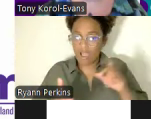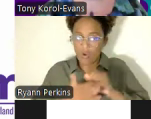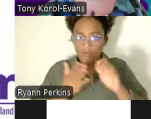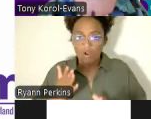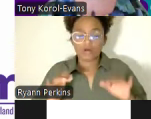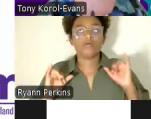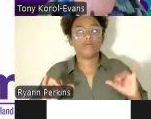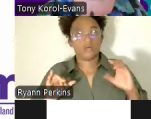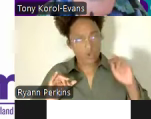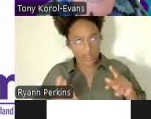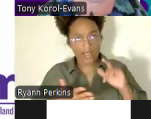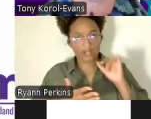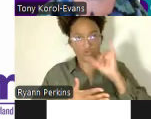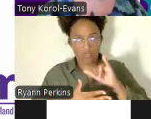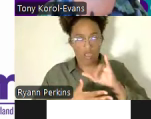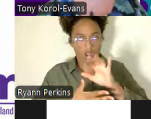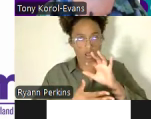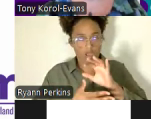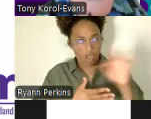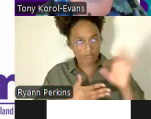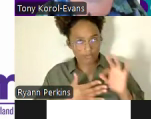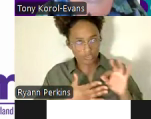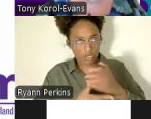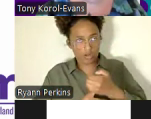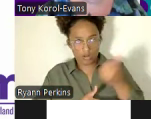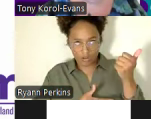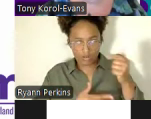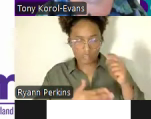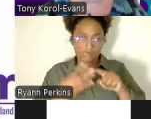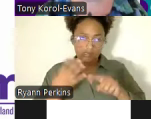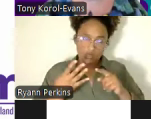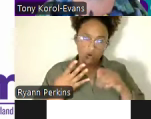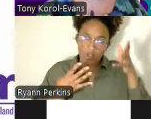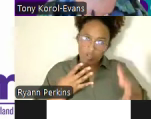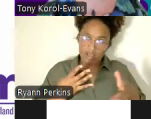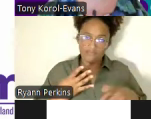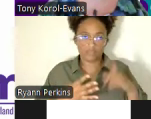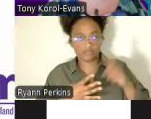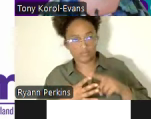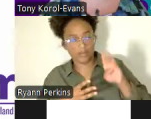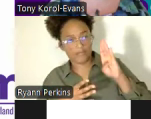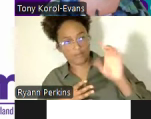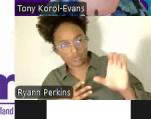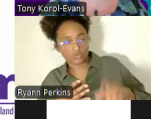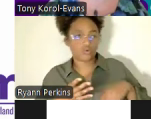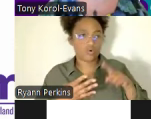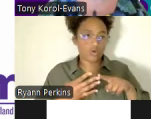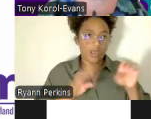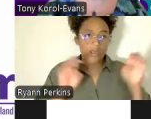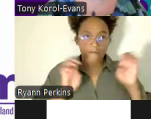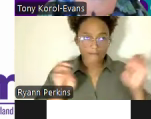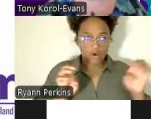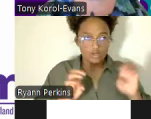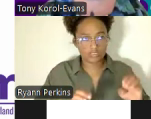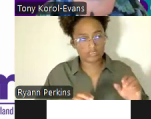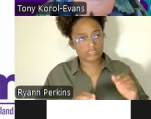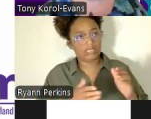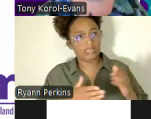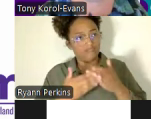plan. Birth control, emergency contraception. You want to think about pregnancy